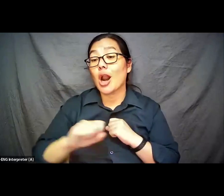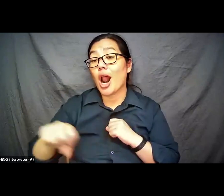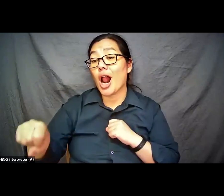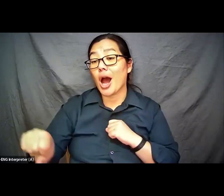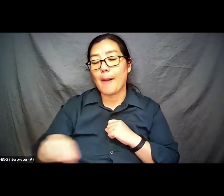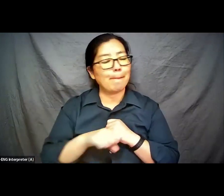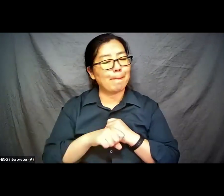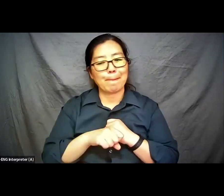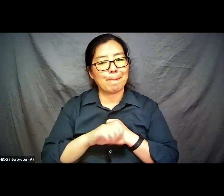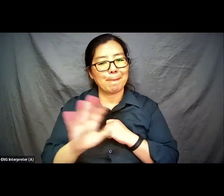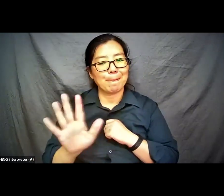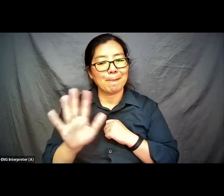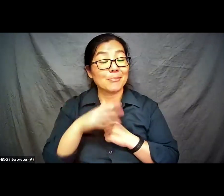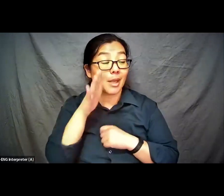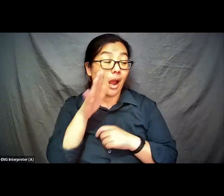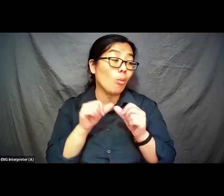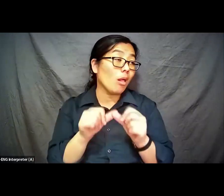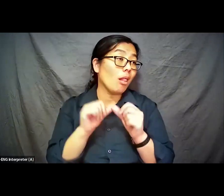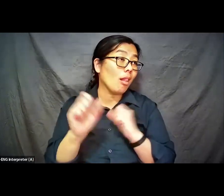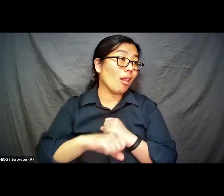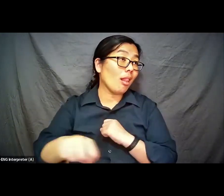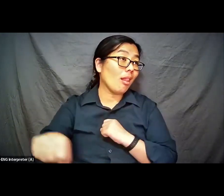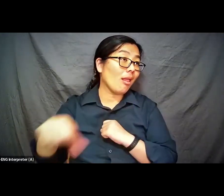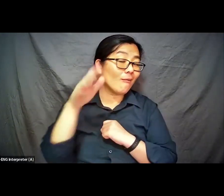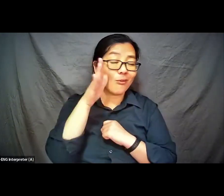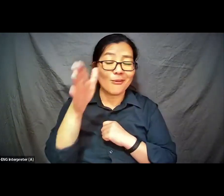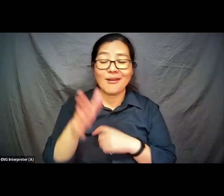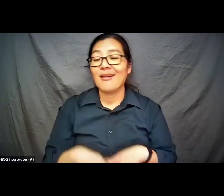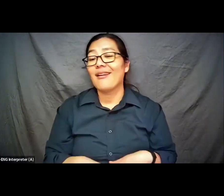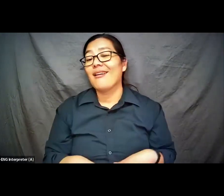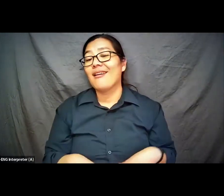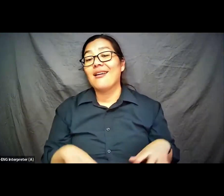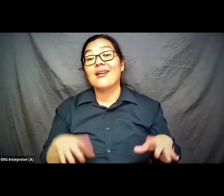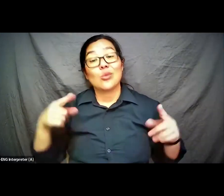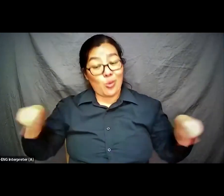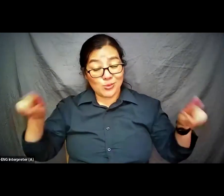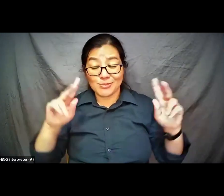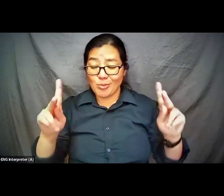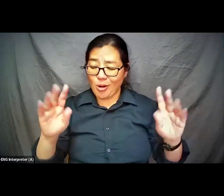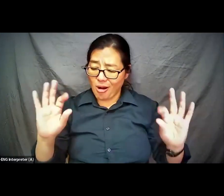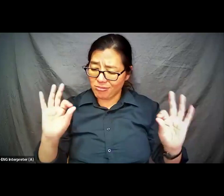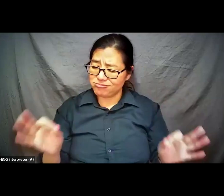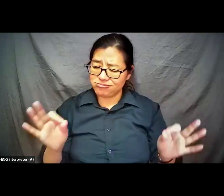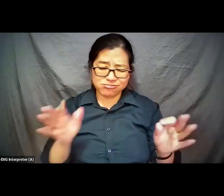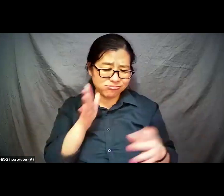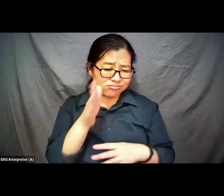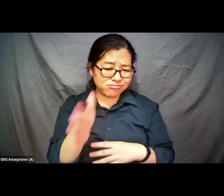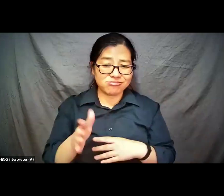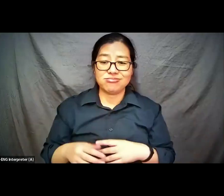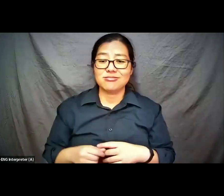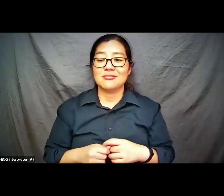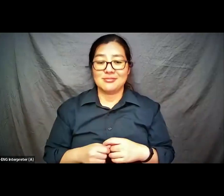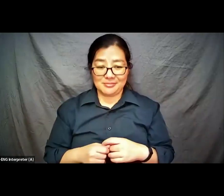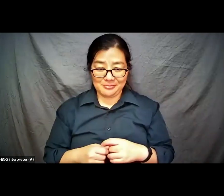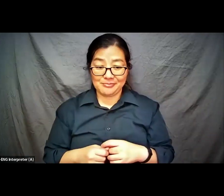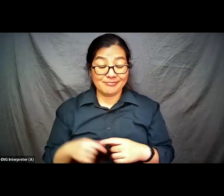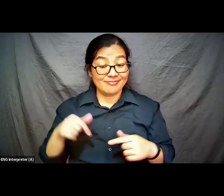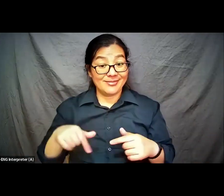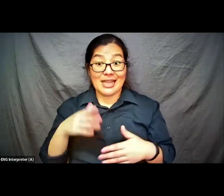beautiful thing. Just something that I had longed for many years, but didn't really